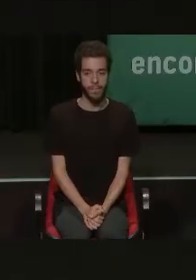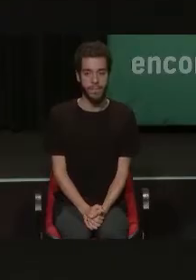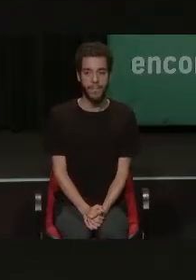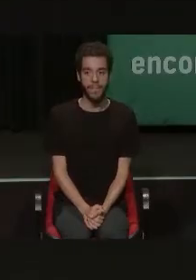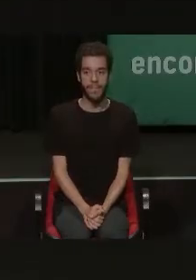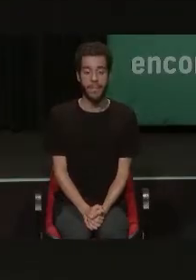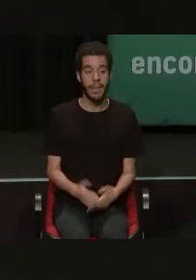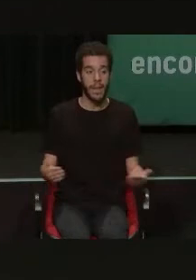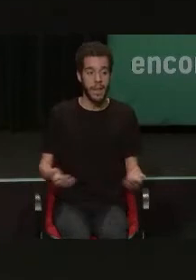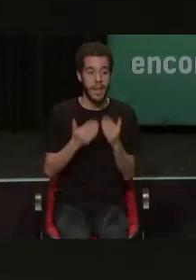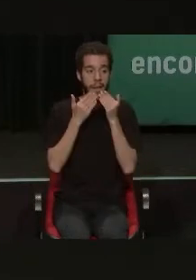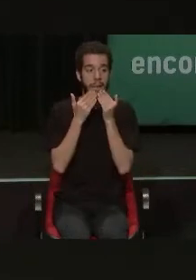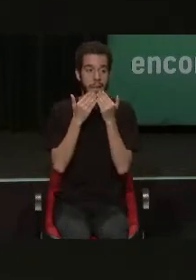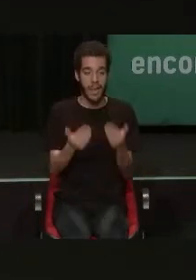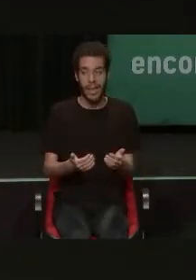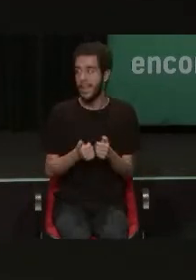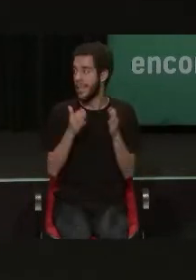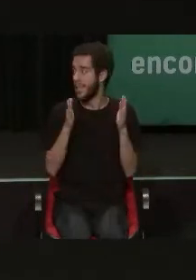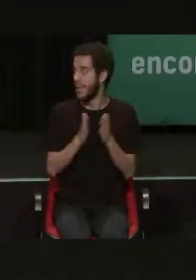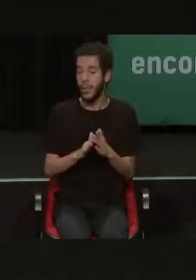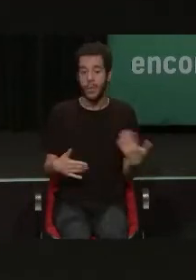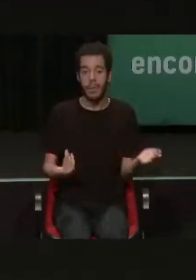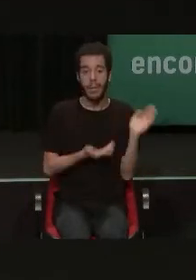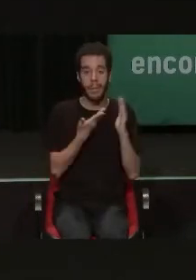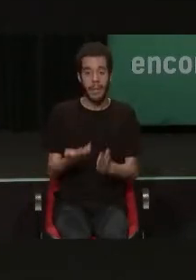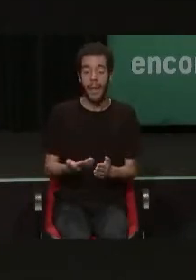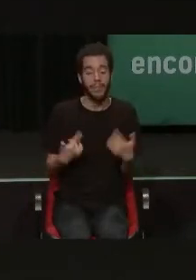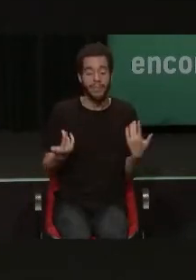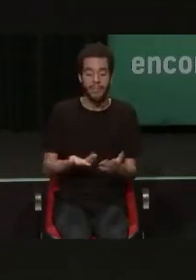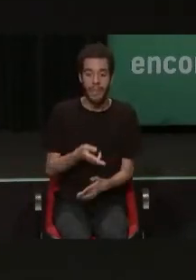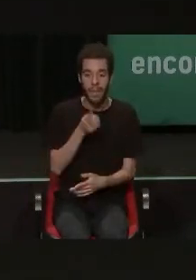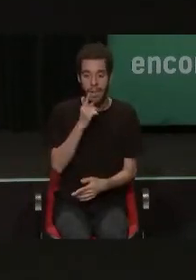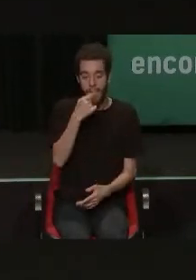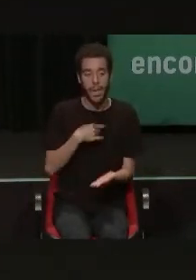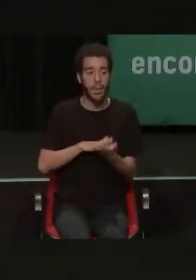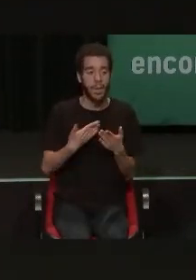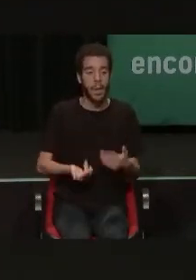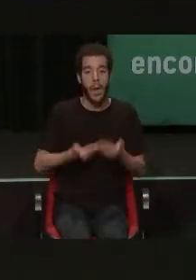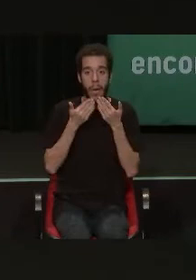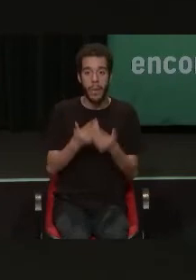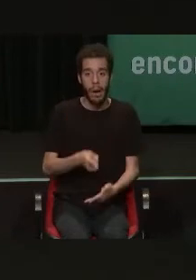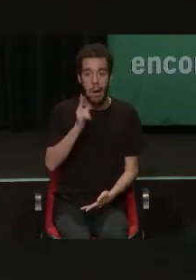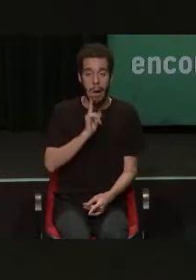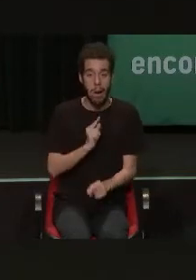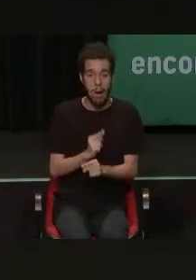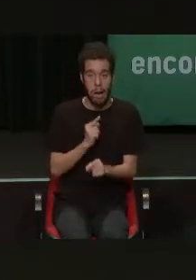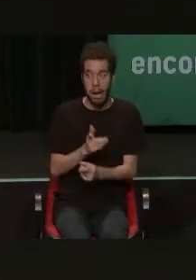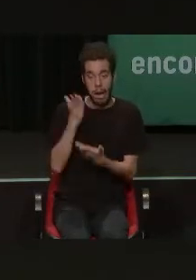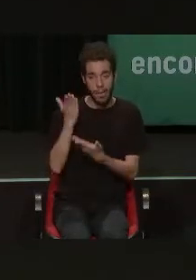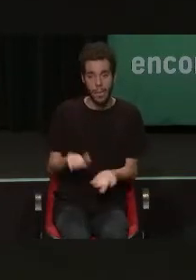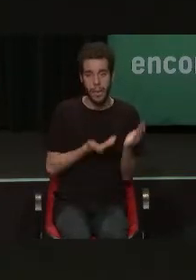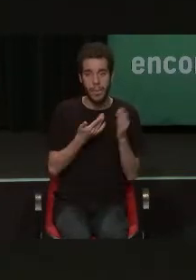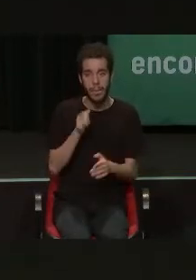Thank you so much, Rebecca, for this beautiful presentation and talking about the screening and